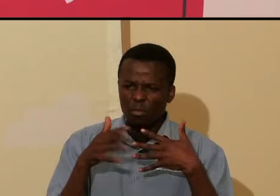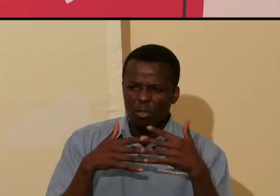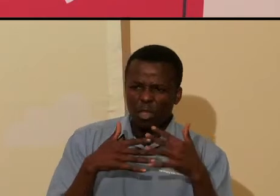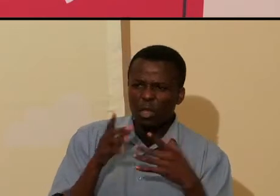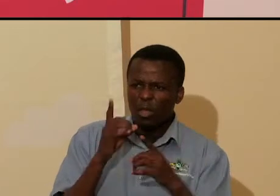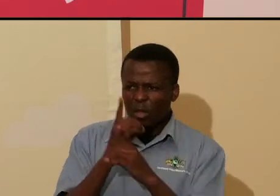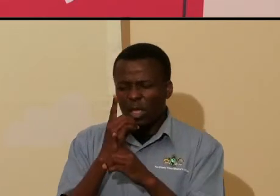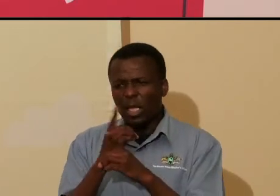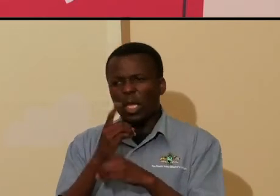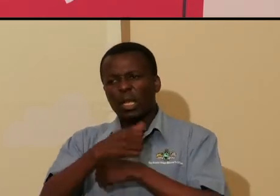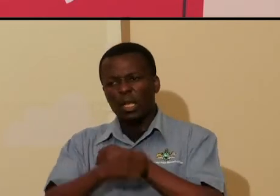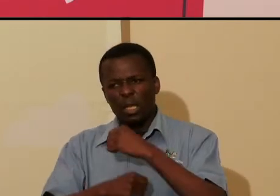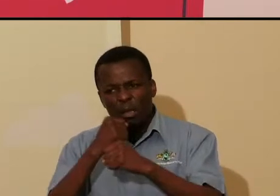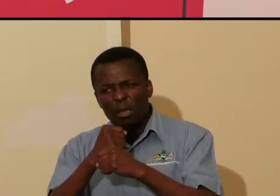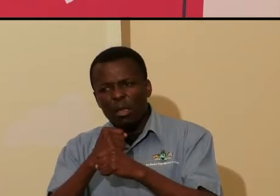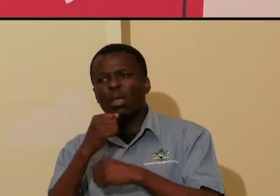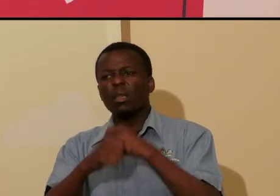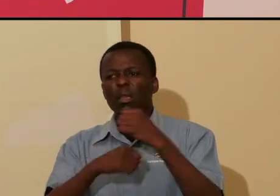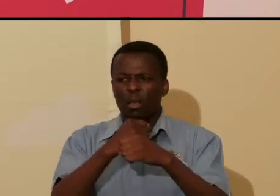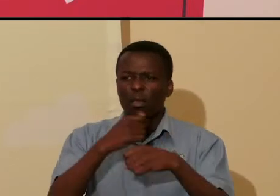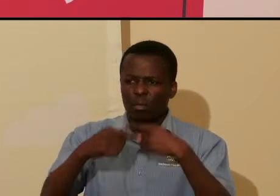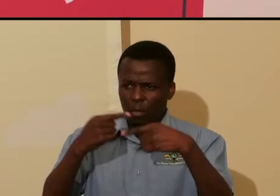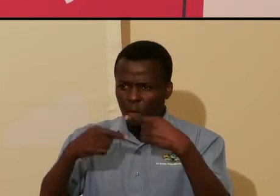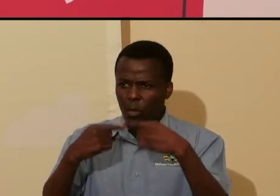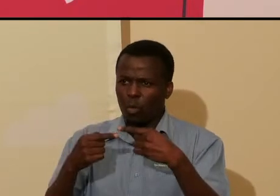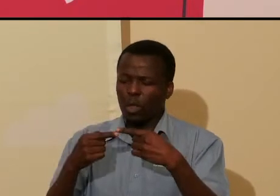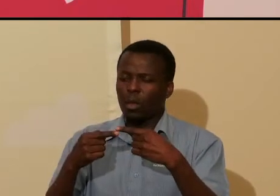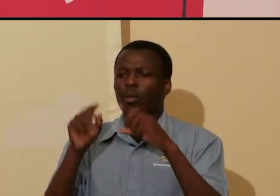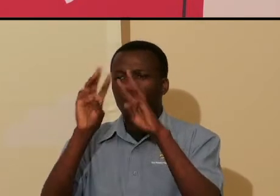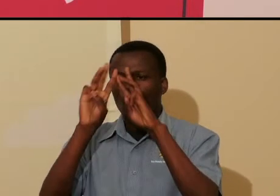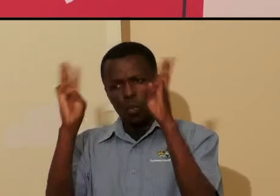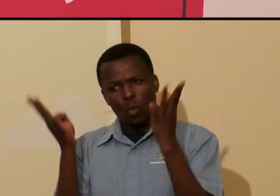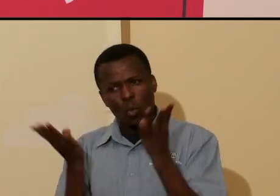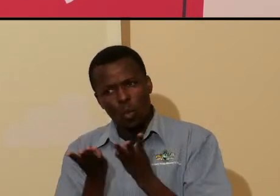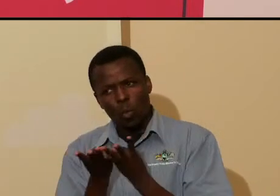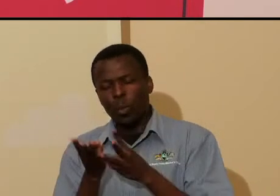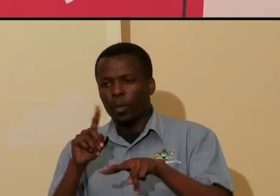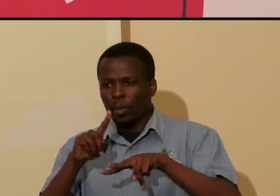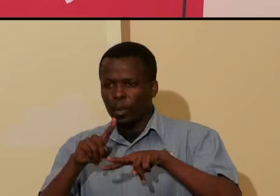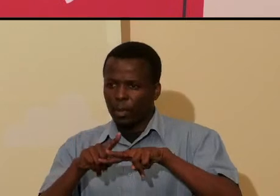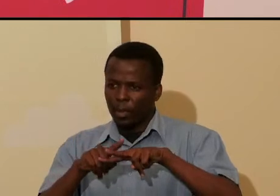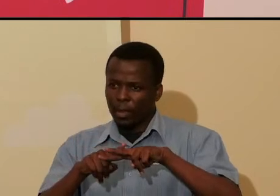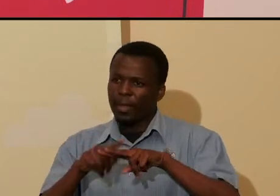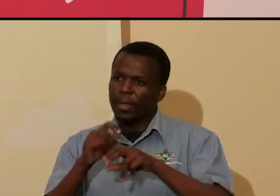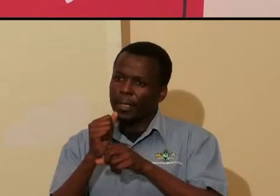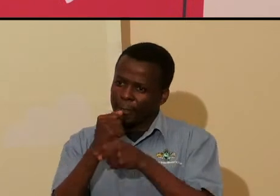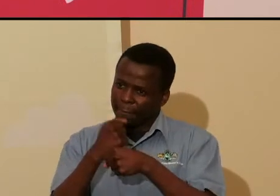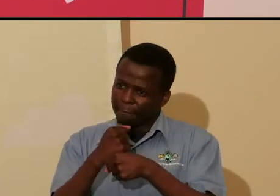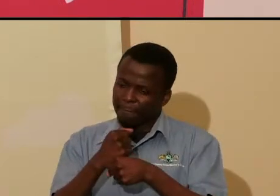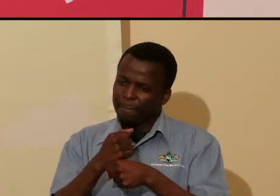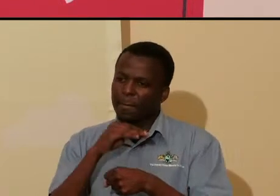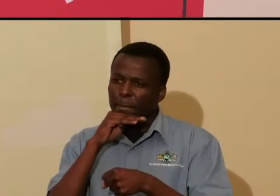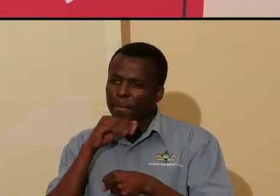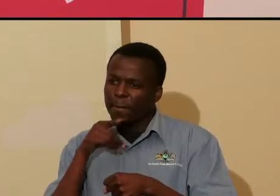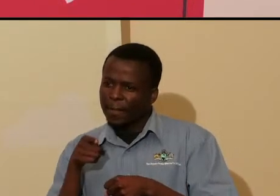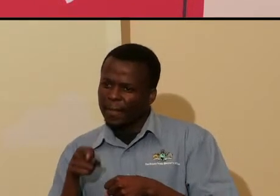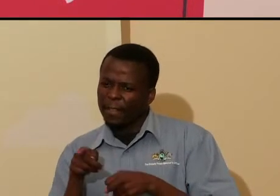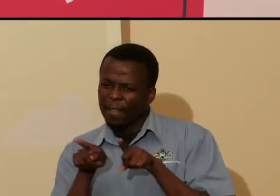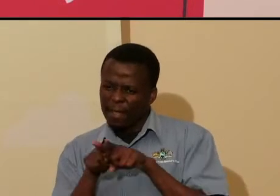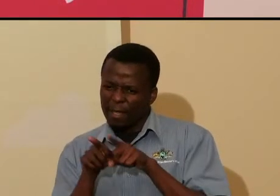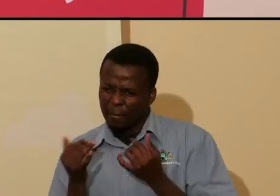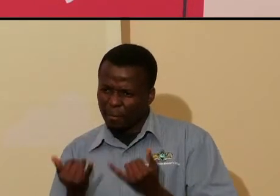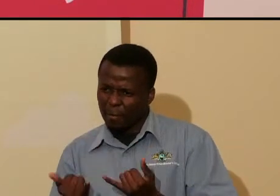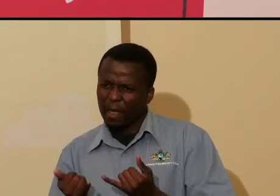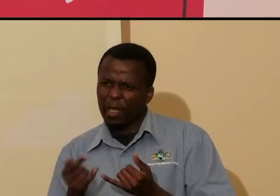year. So we know that World AIDS Day remains, relevant today as it has always been, which is also